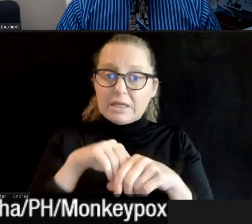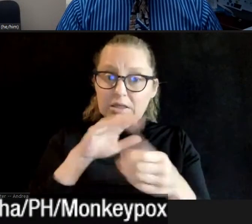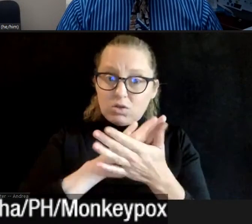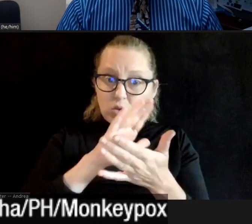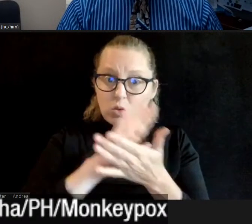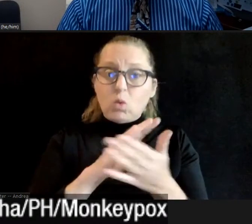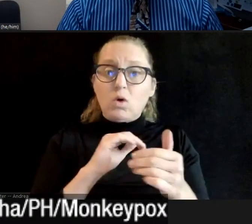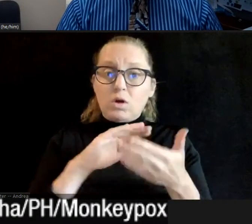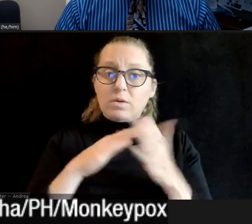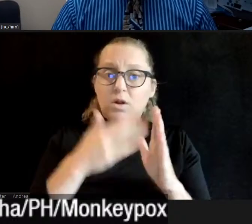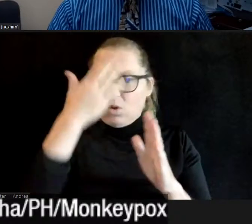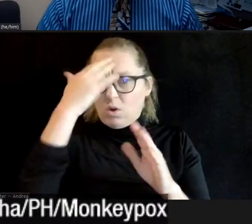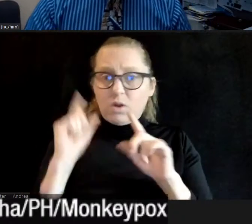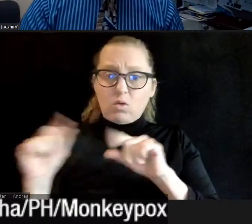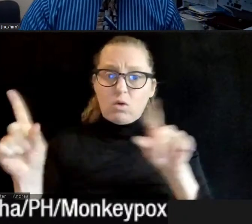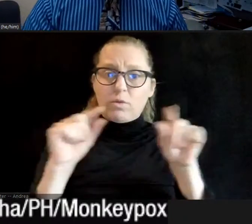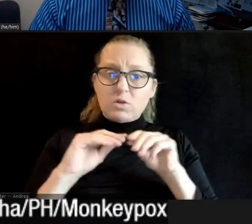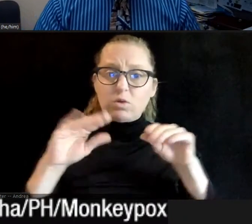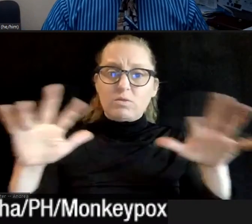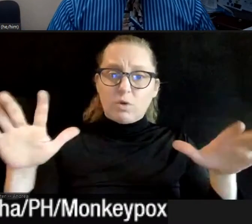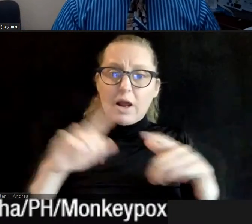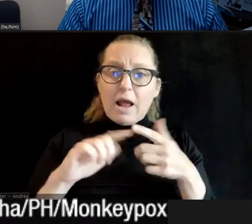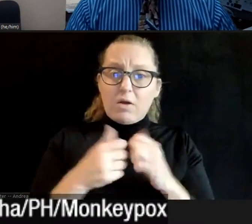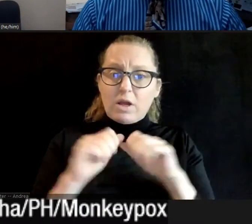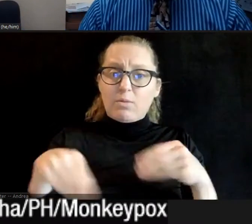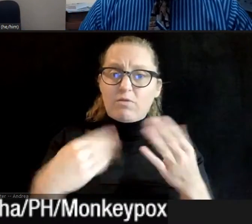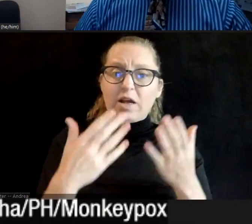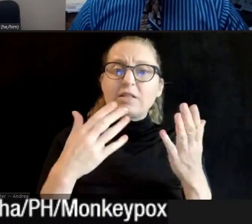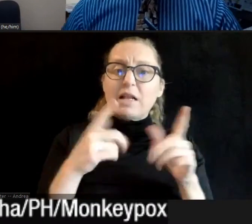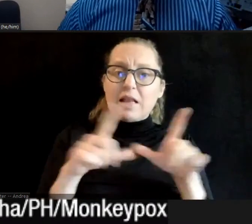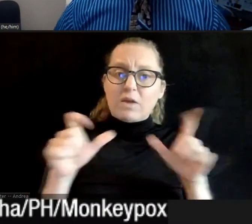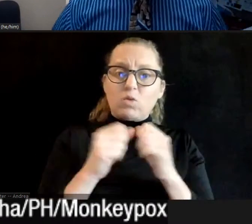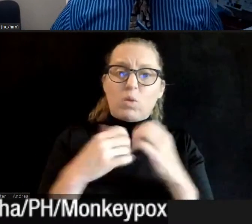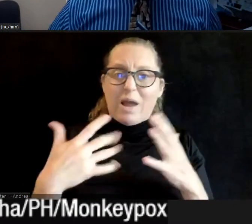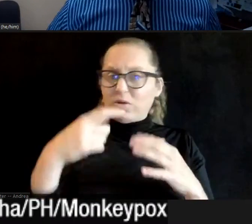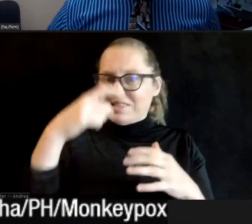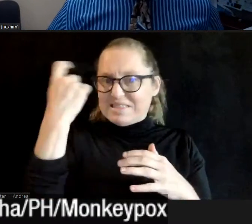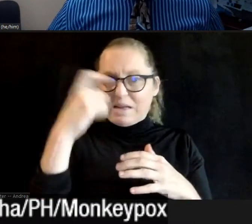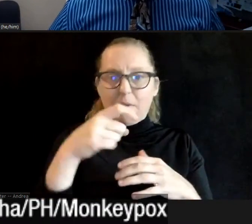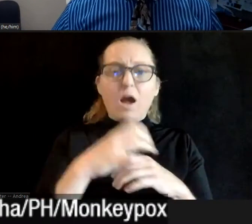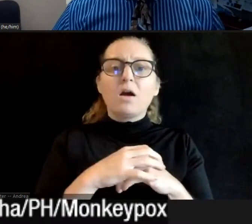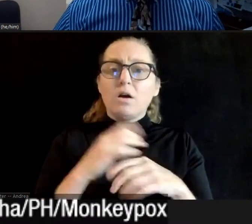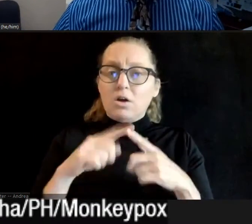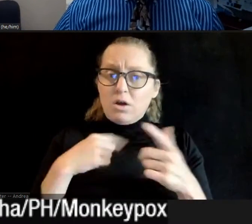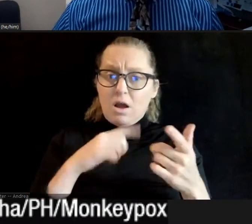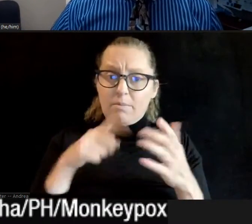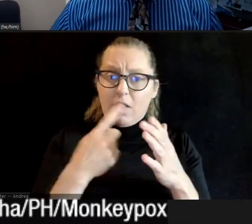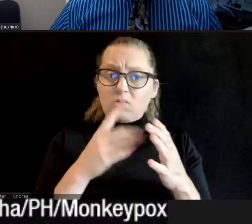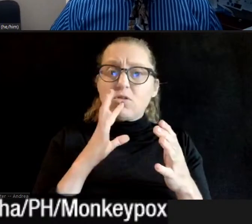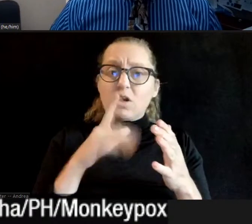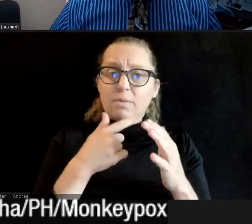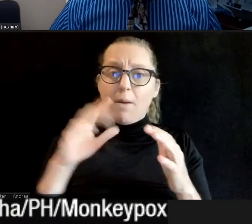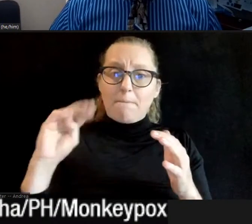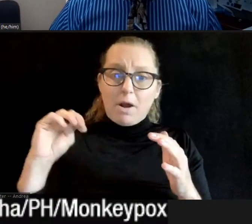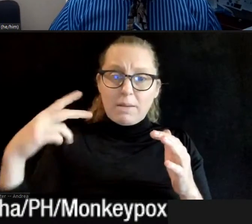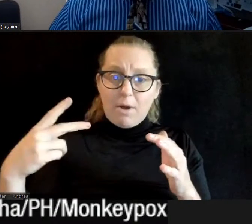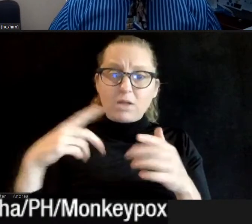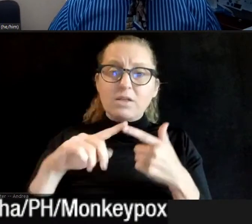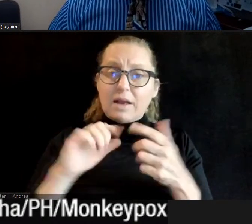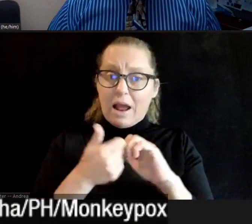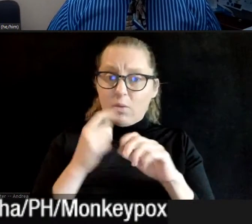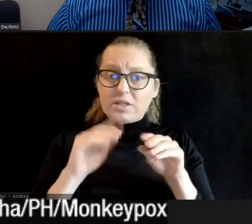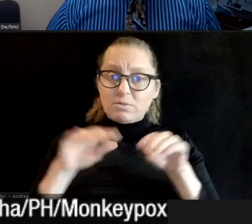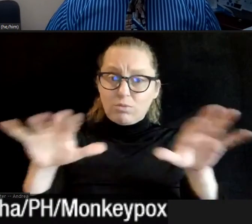will spread? How can they provide non-stigmatizing language about talking about monkeypox, talking about how it